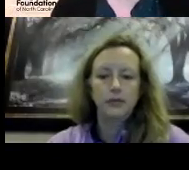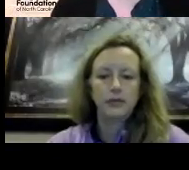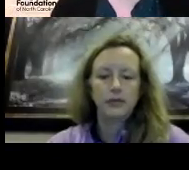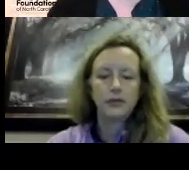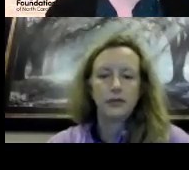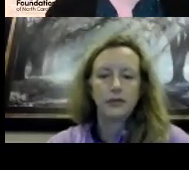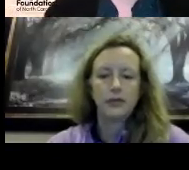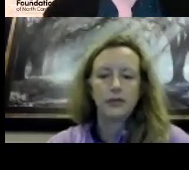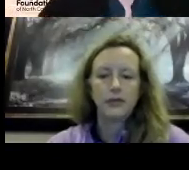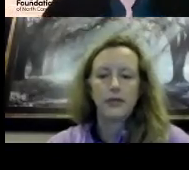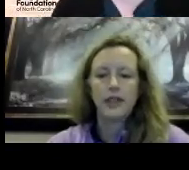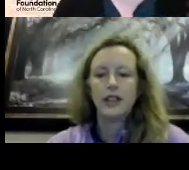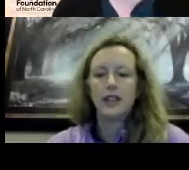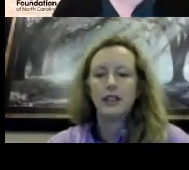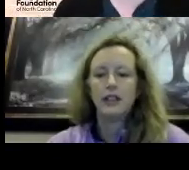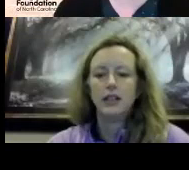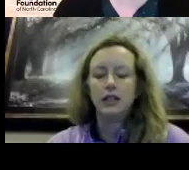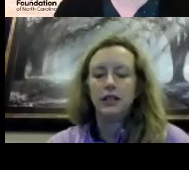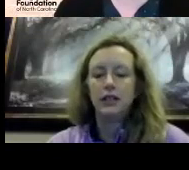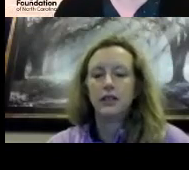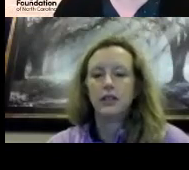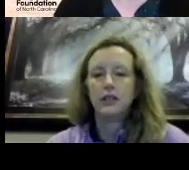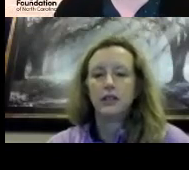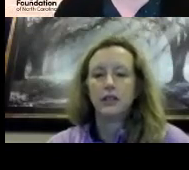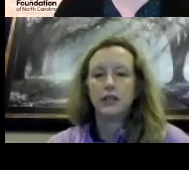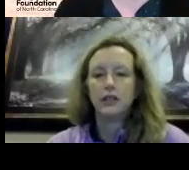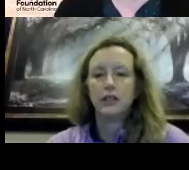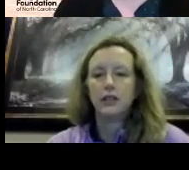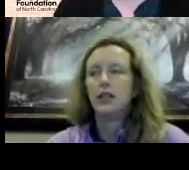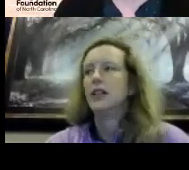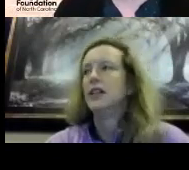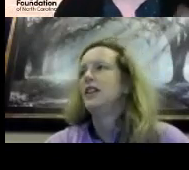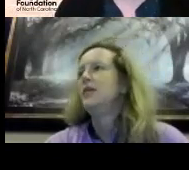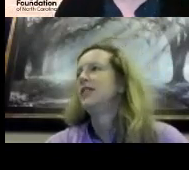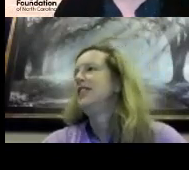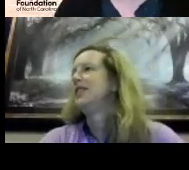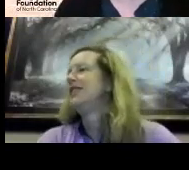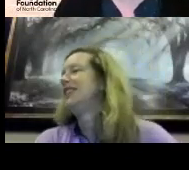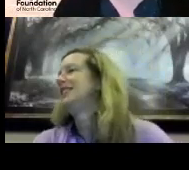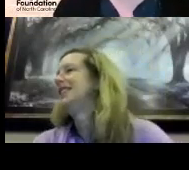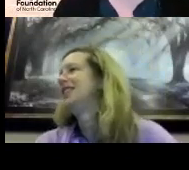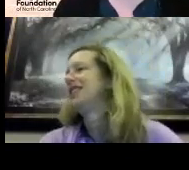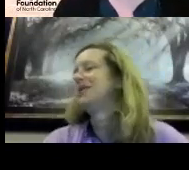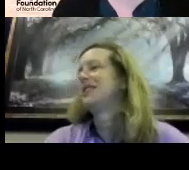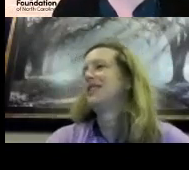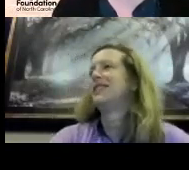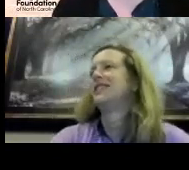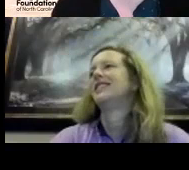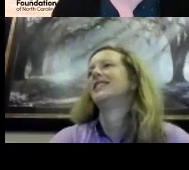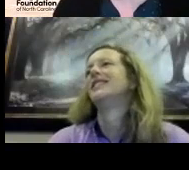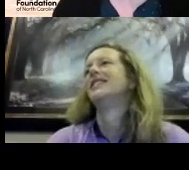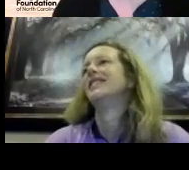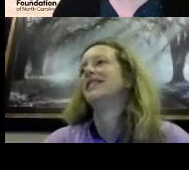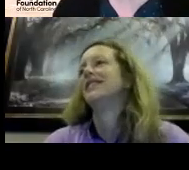most students will need a parent to help fill out this process. But for instance, if you were